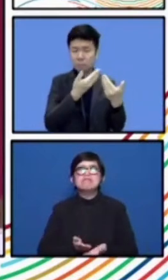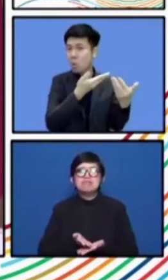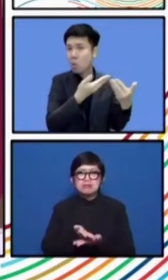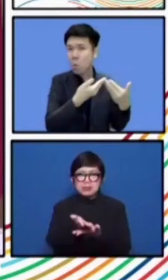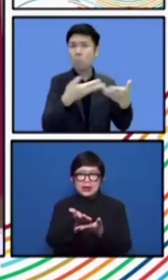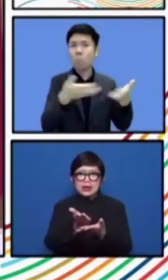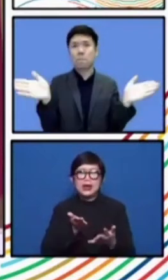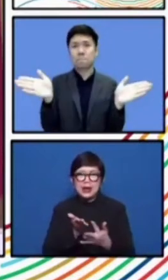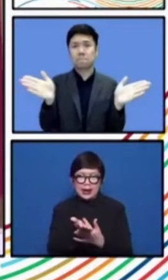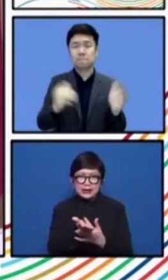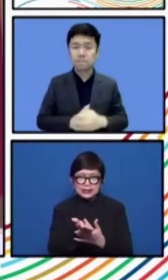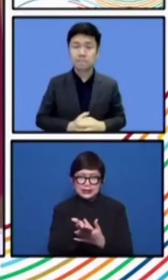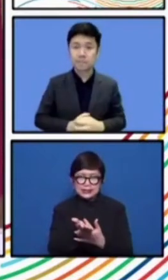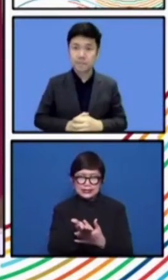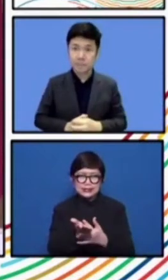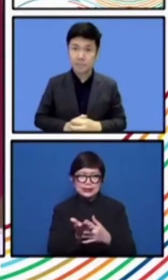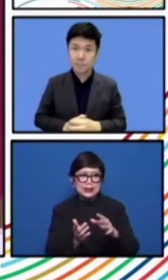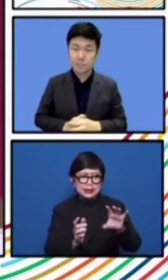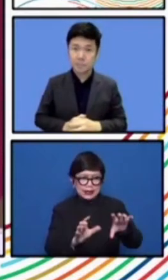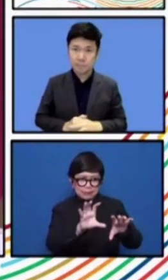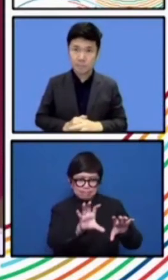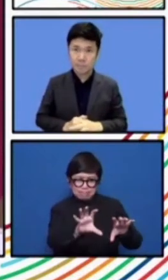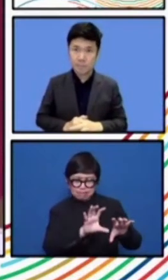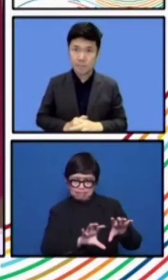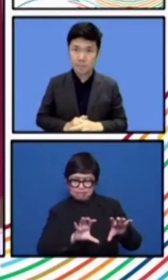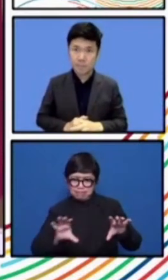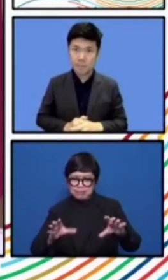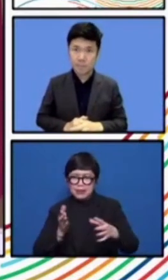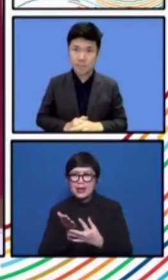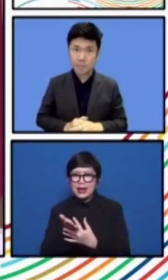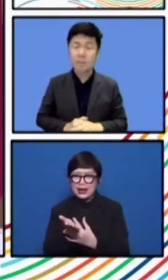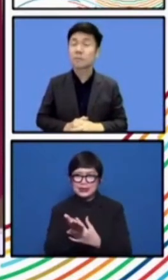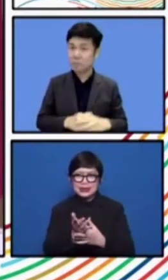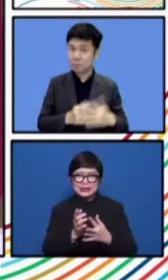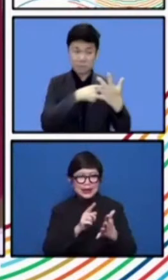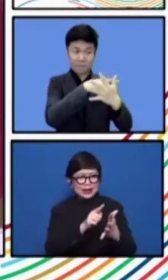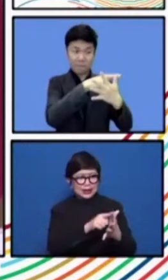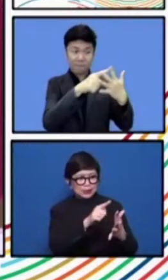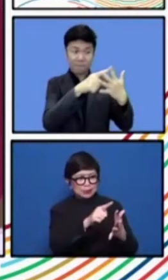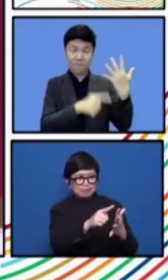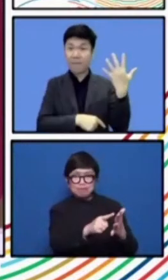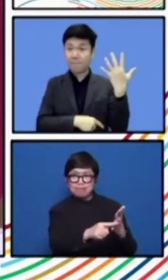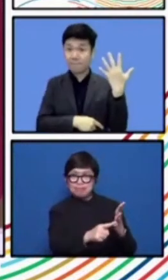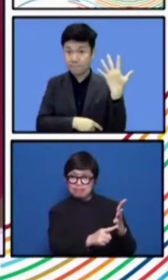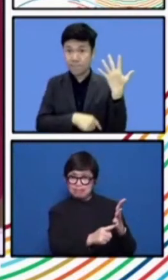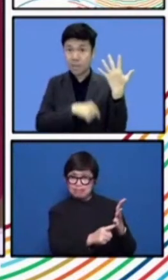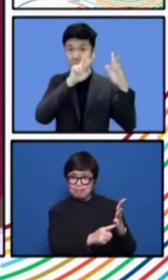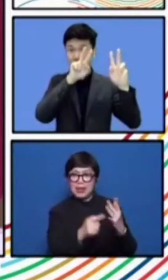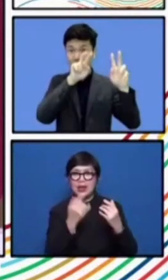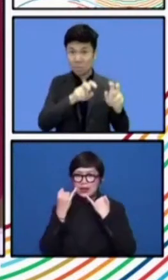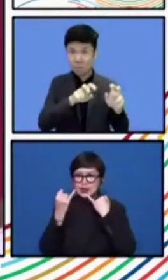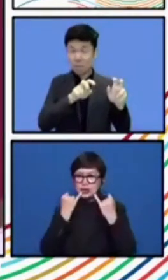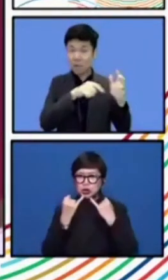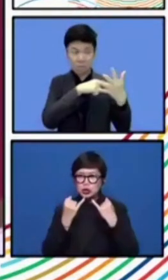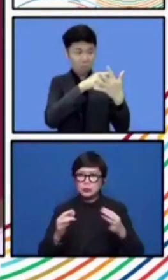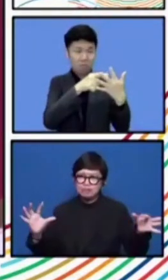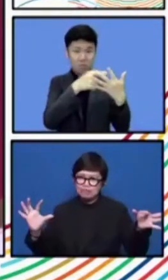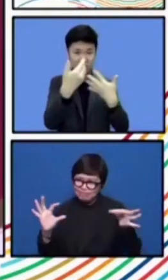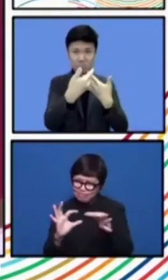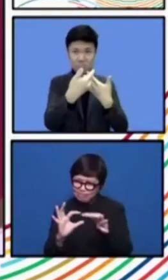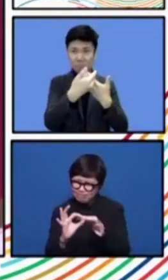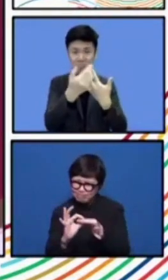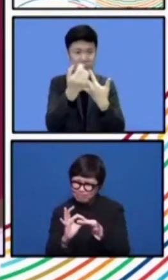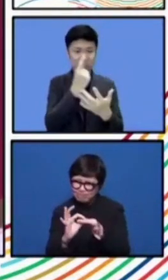and this is important and these five issue related closely to one another and